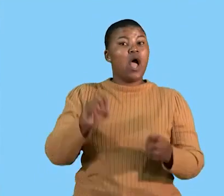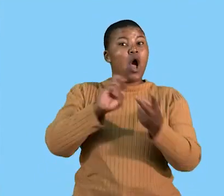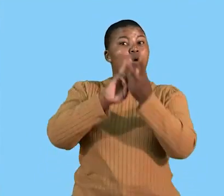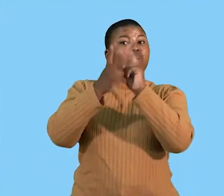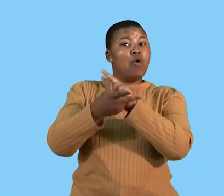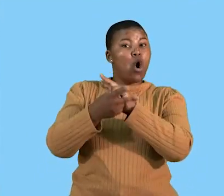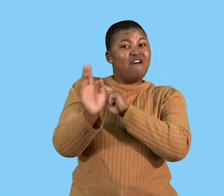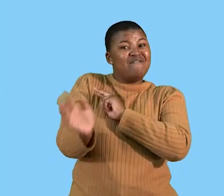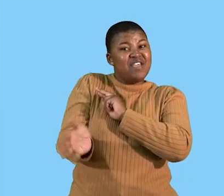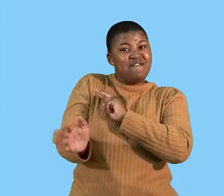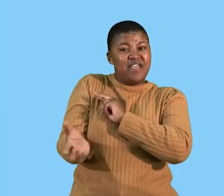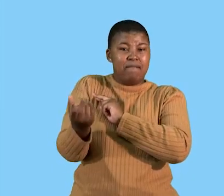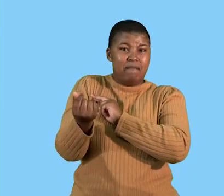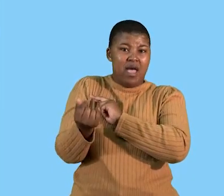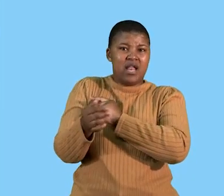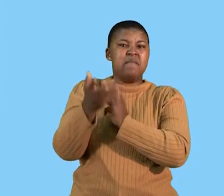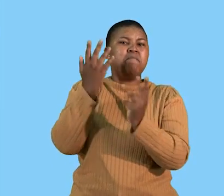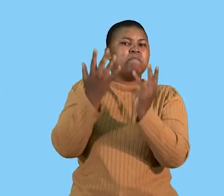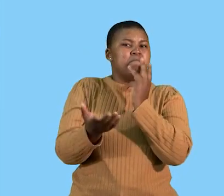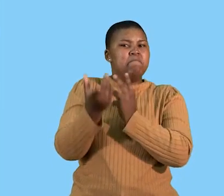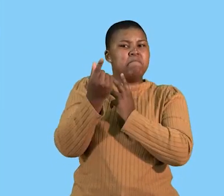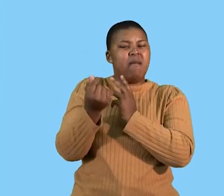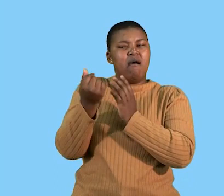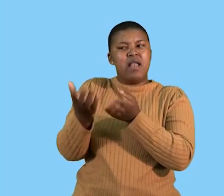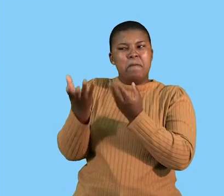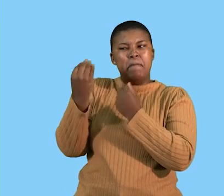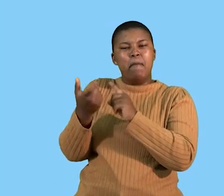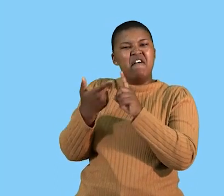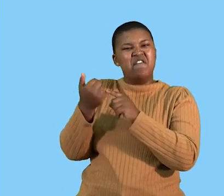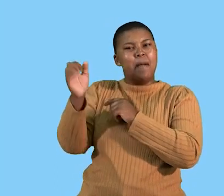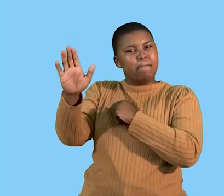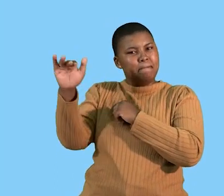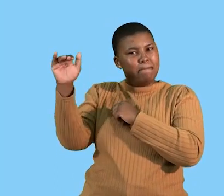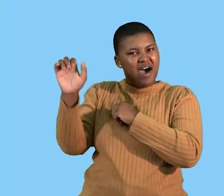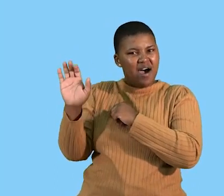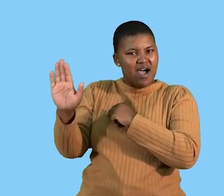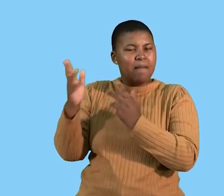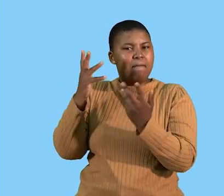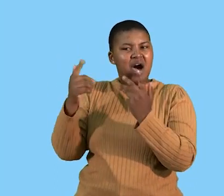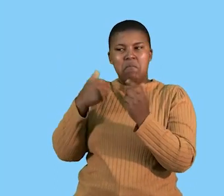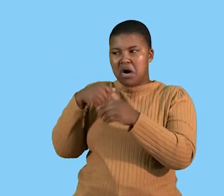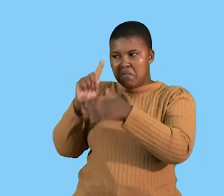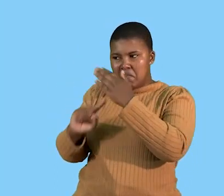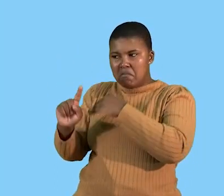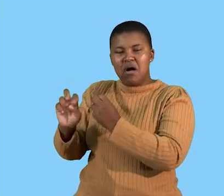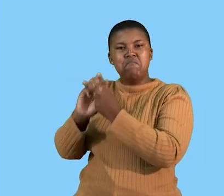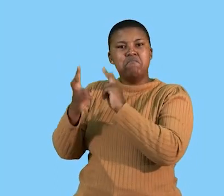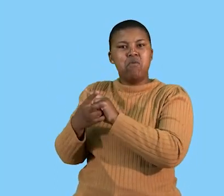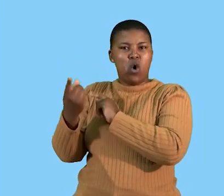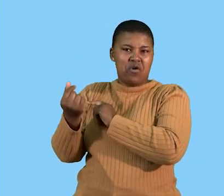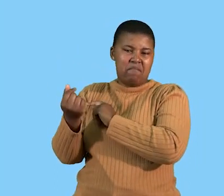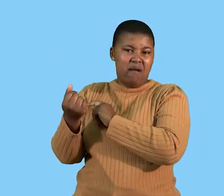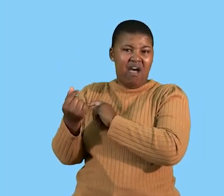usually money provided by a financial institution. So think about a bank, when we make a loan from a